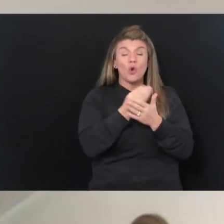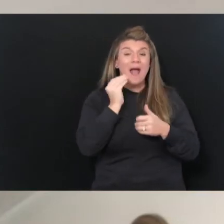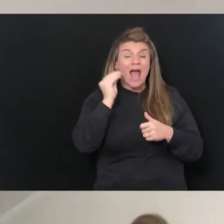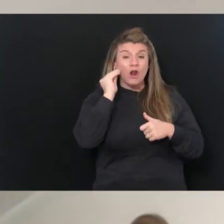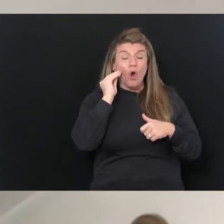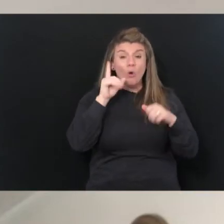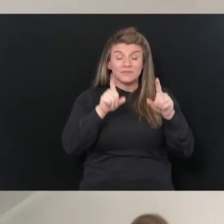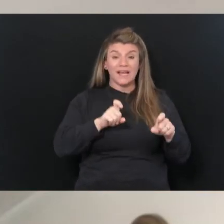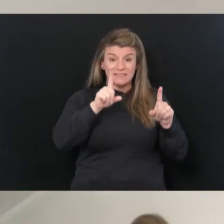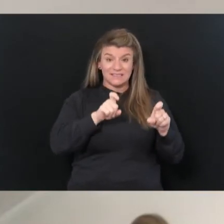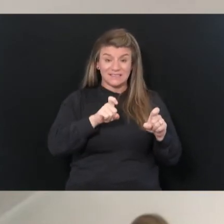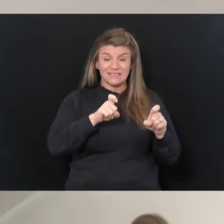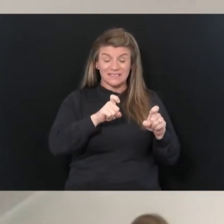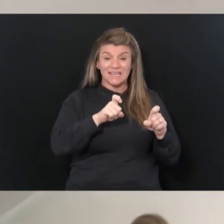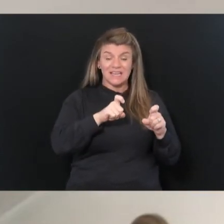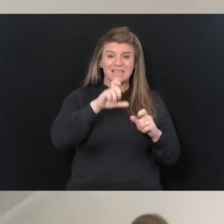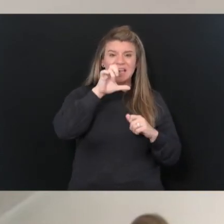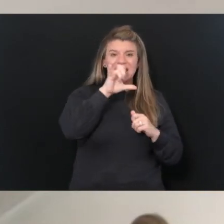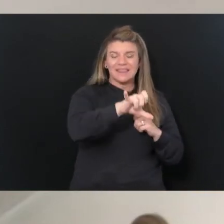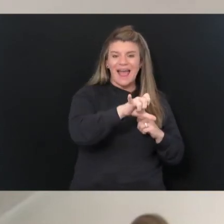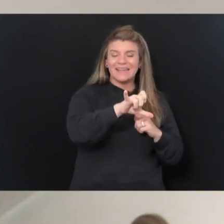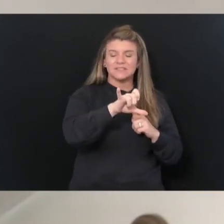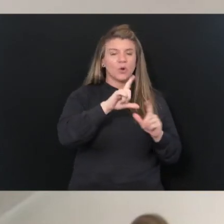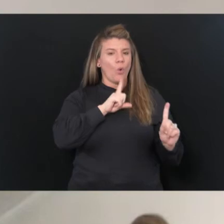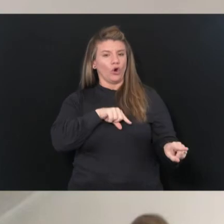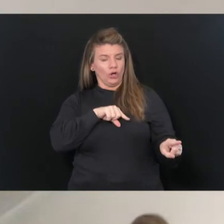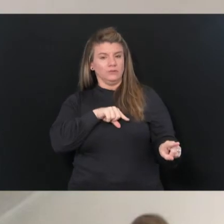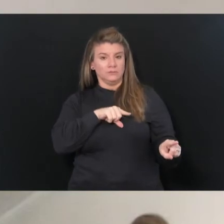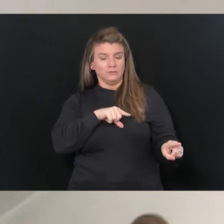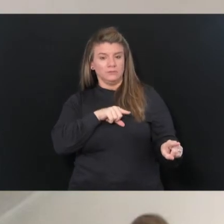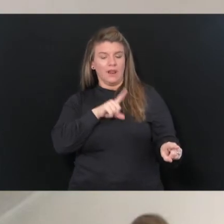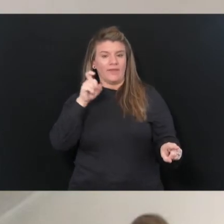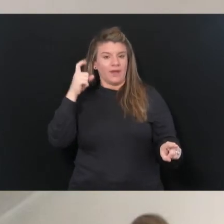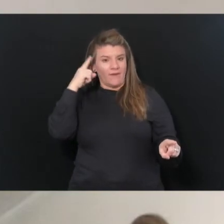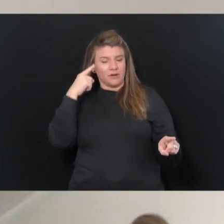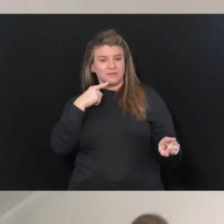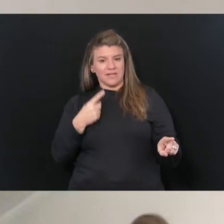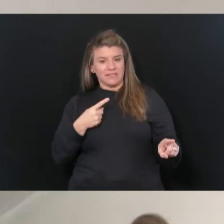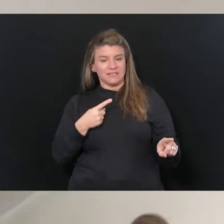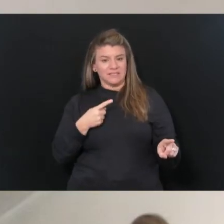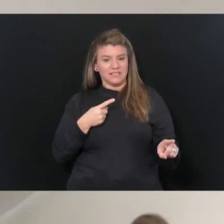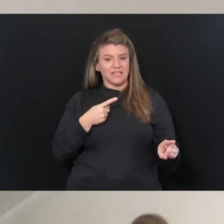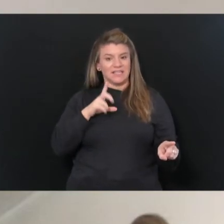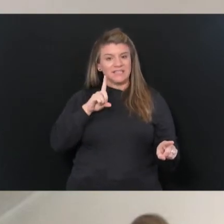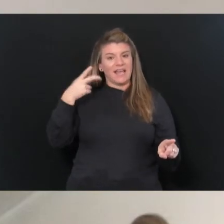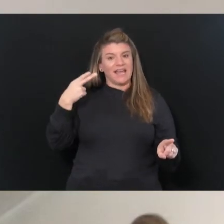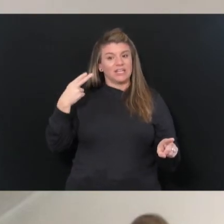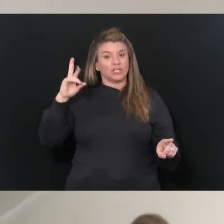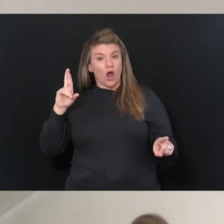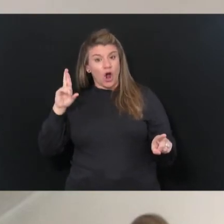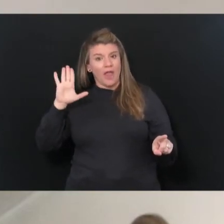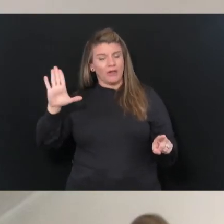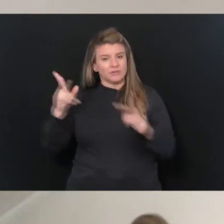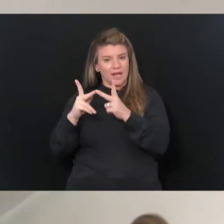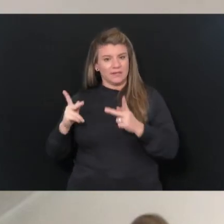is ordered, as the governor said, from the DHHR